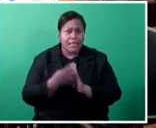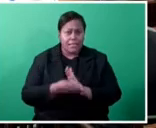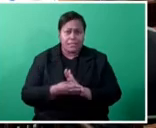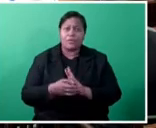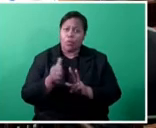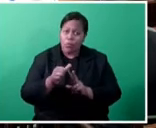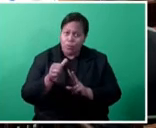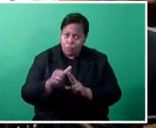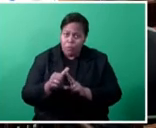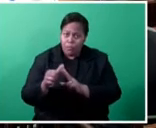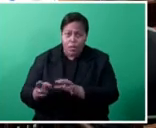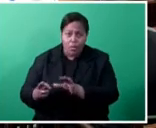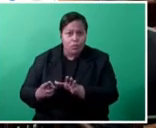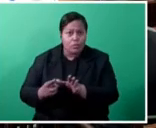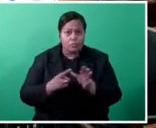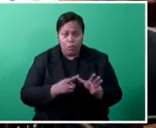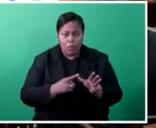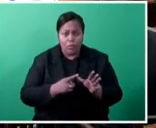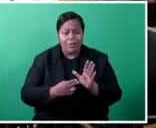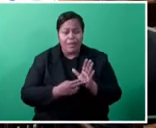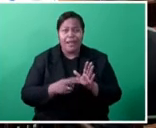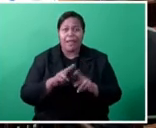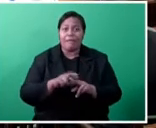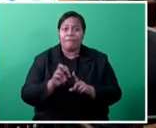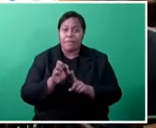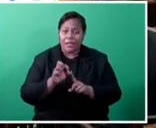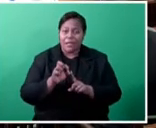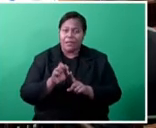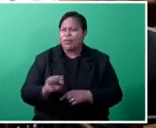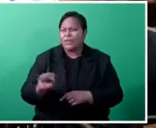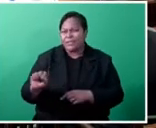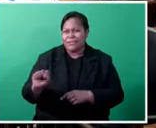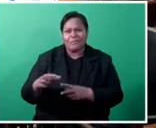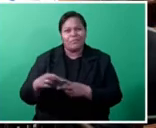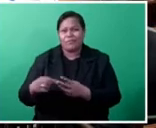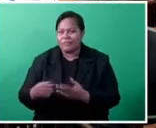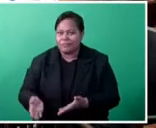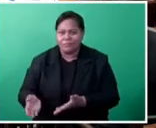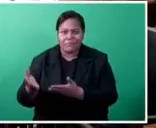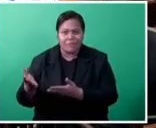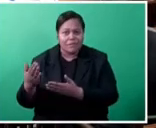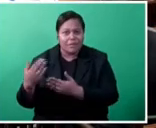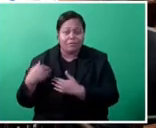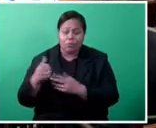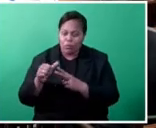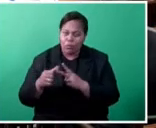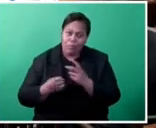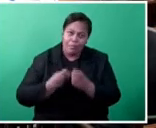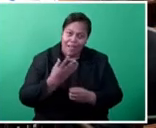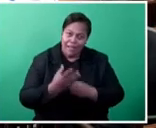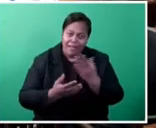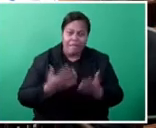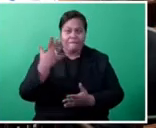be a response from the Leader of the NFP or his designate to also speak for 5 minutes. There